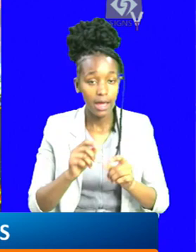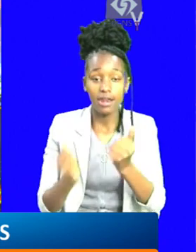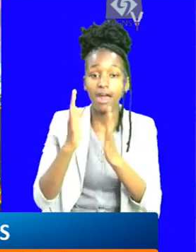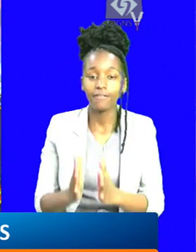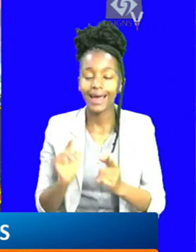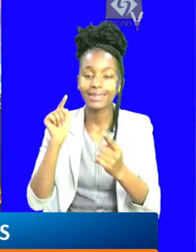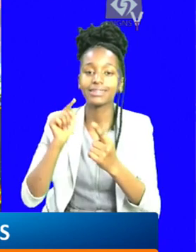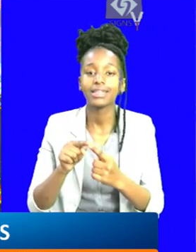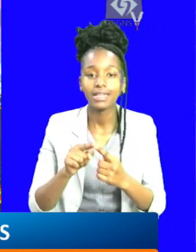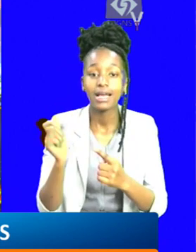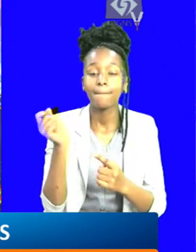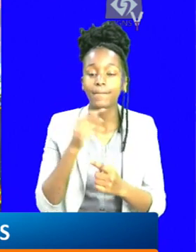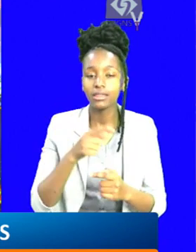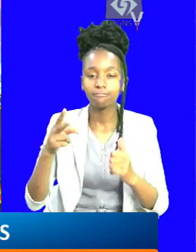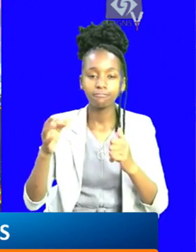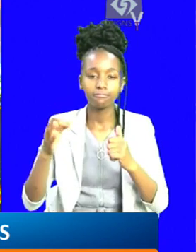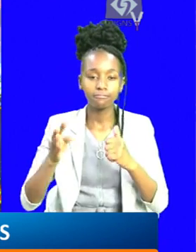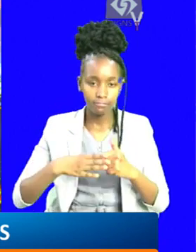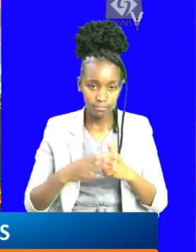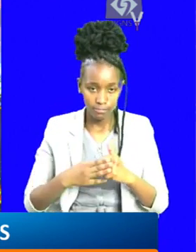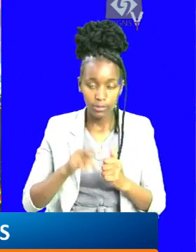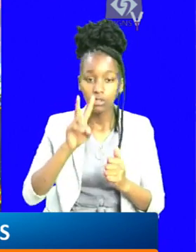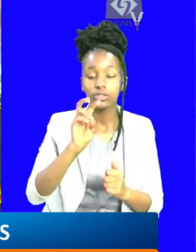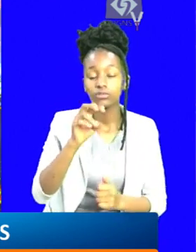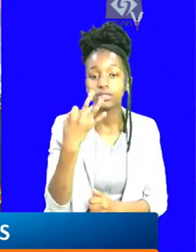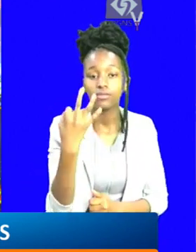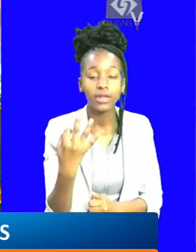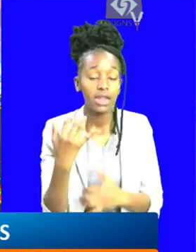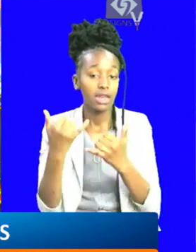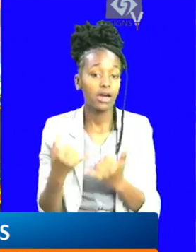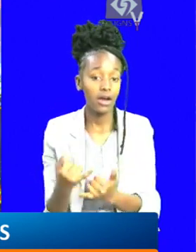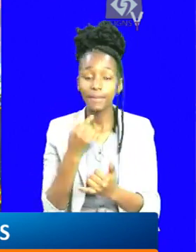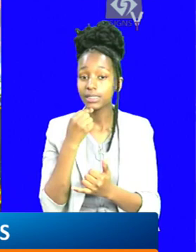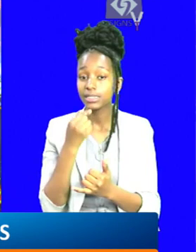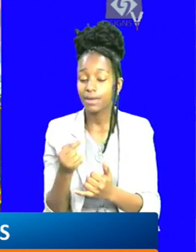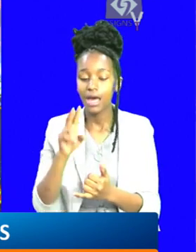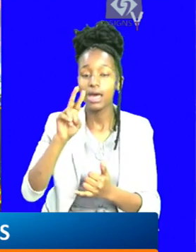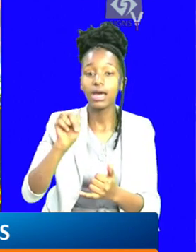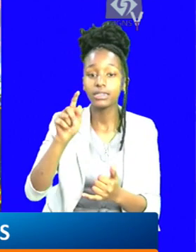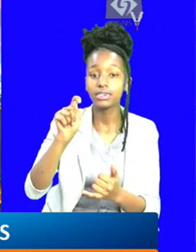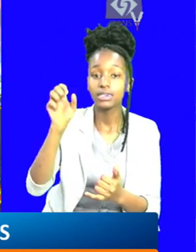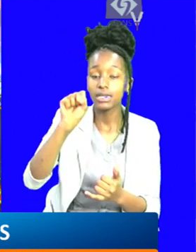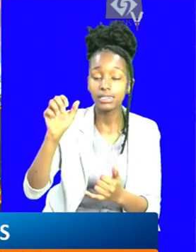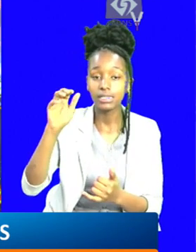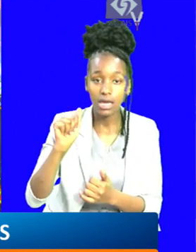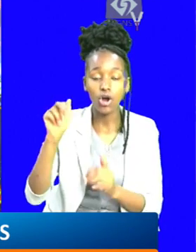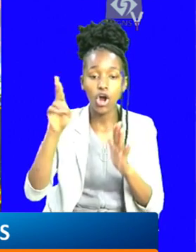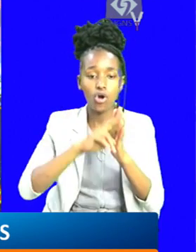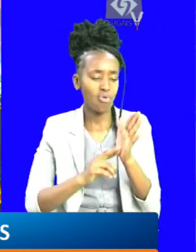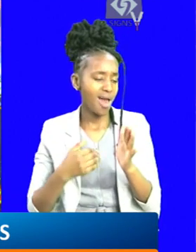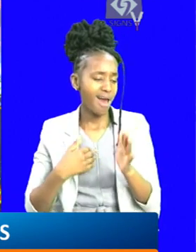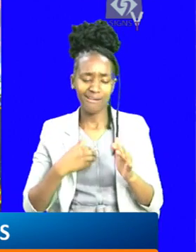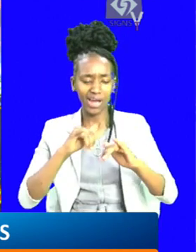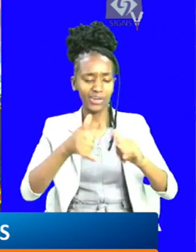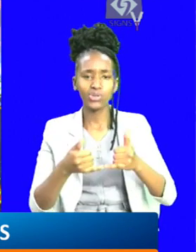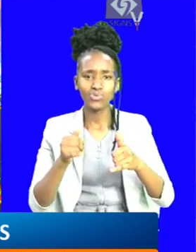to address the issues raised before submitting a report. Now, in the meantime, the retesting of